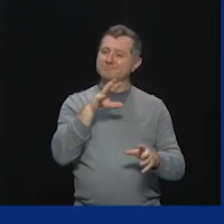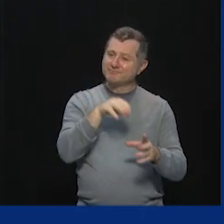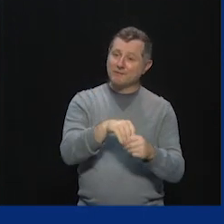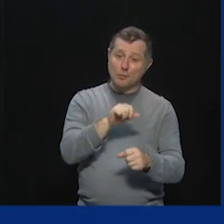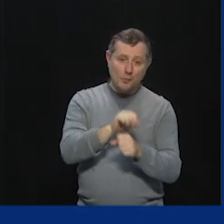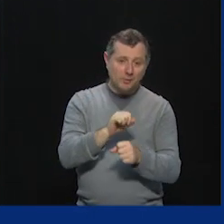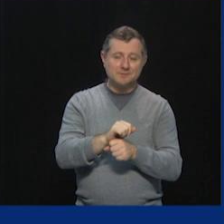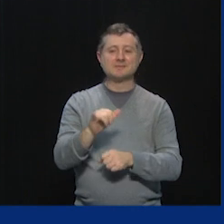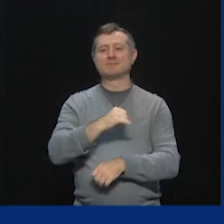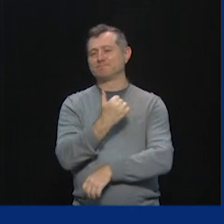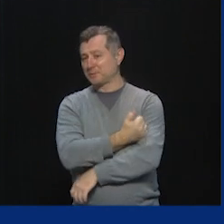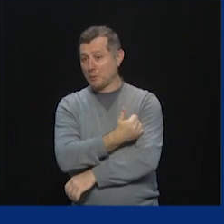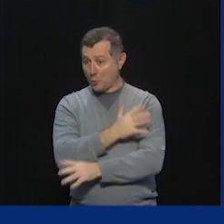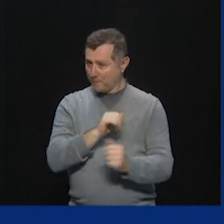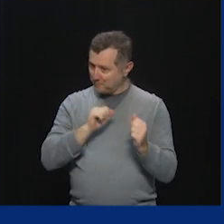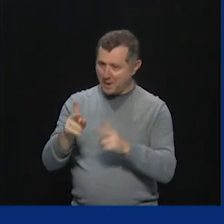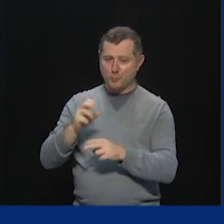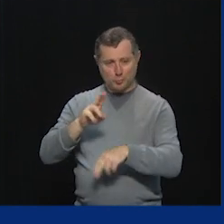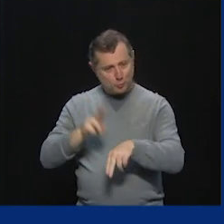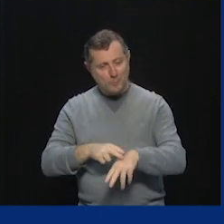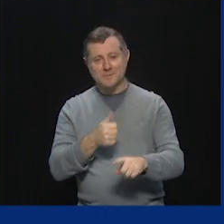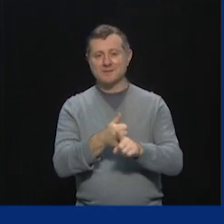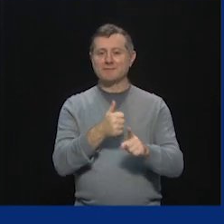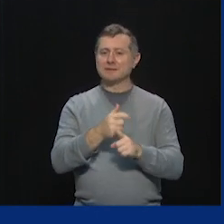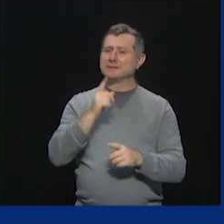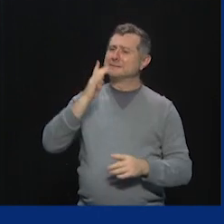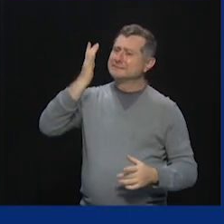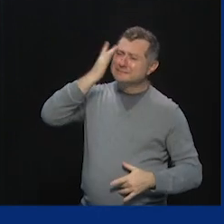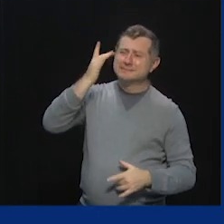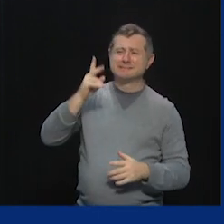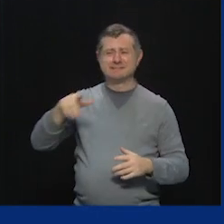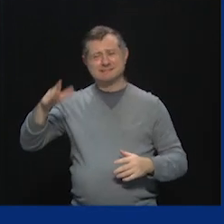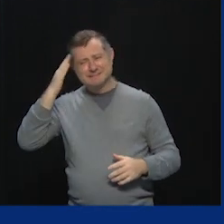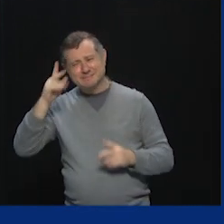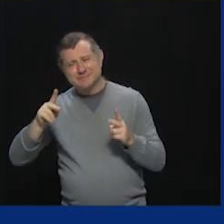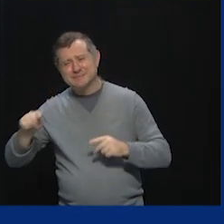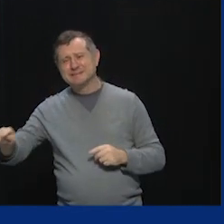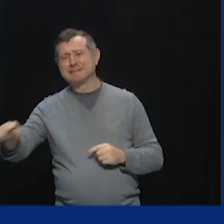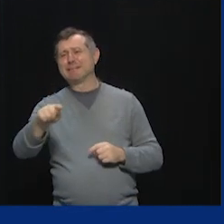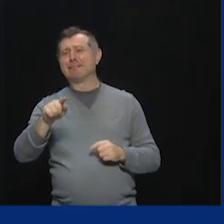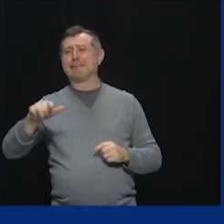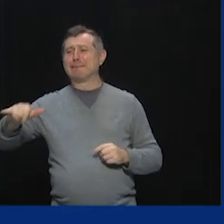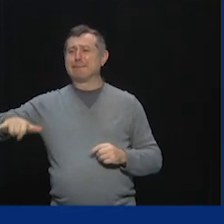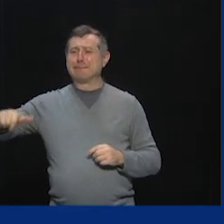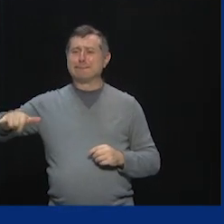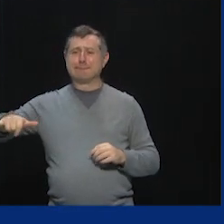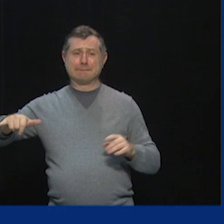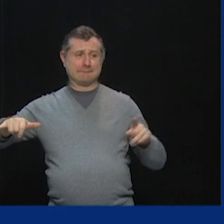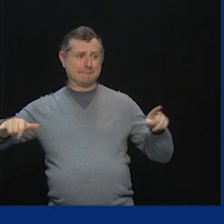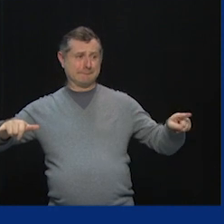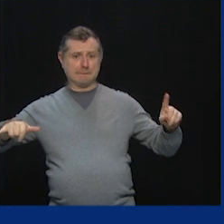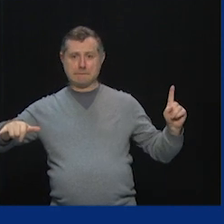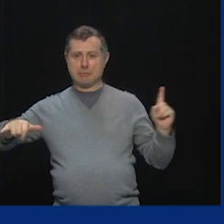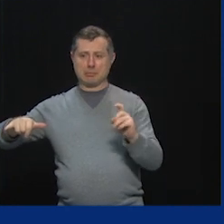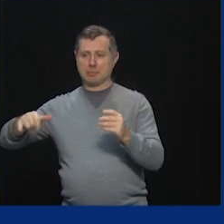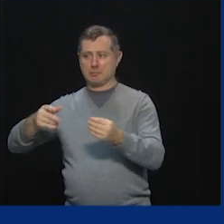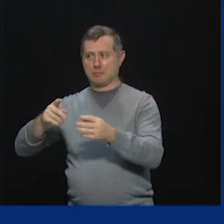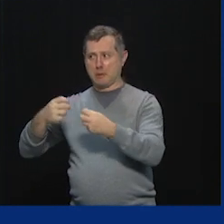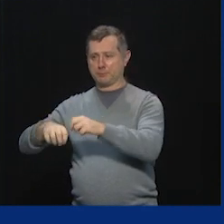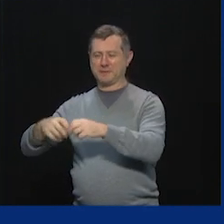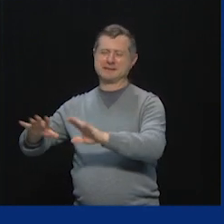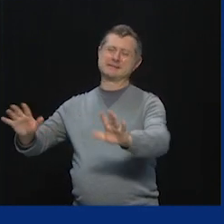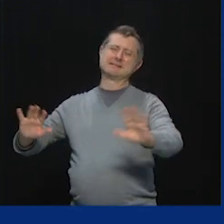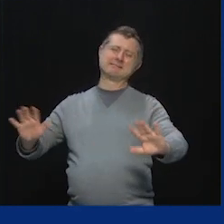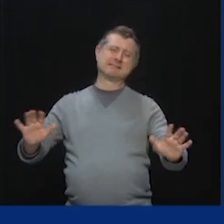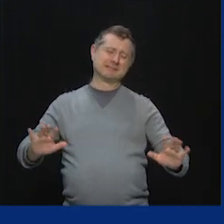people who are sick or who are in these various facilities. SUNY students, this has been great. They're back on campus,